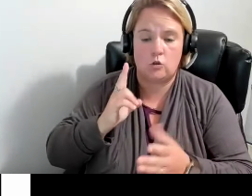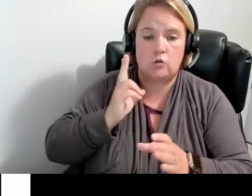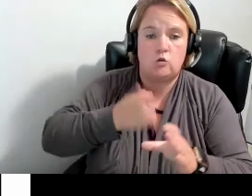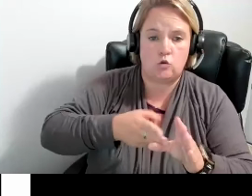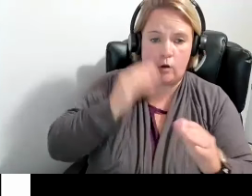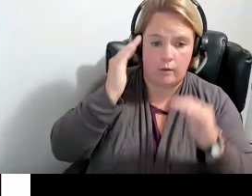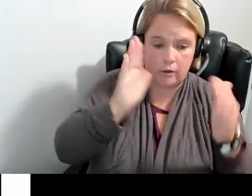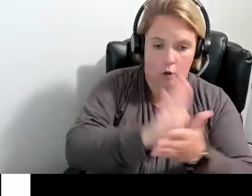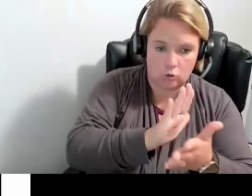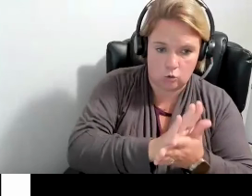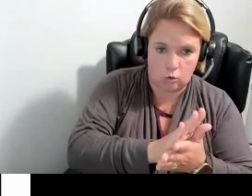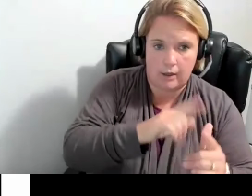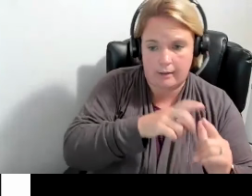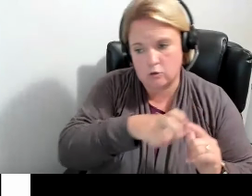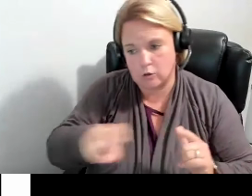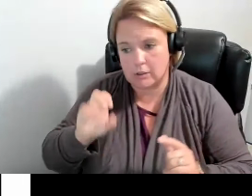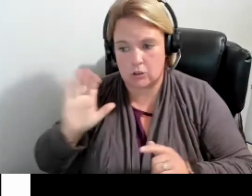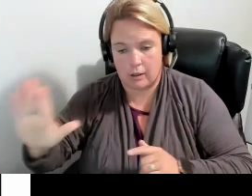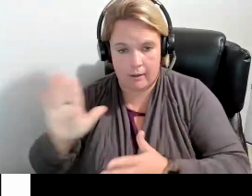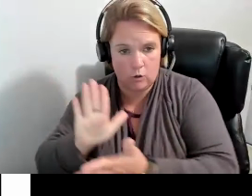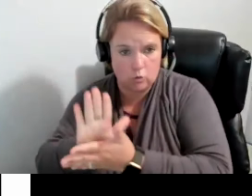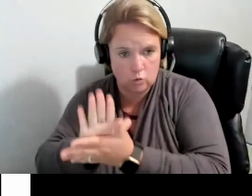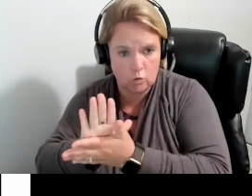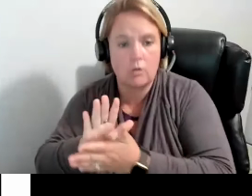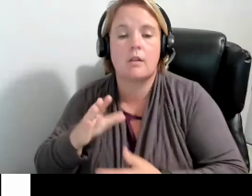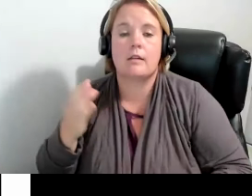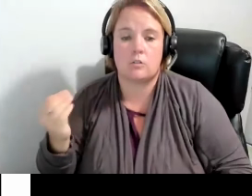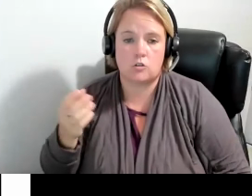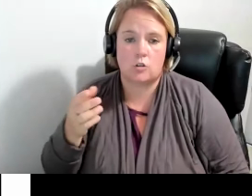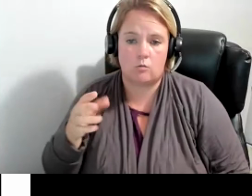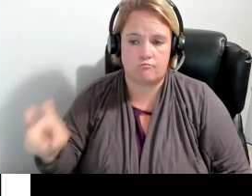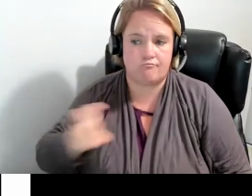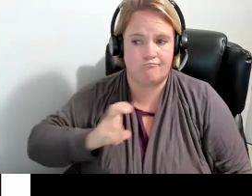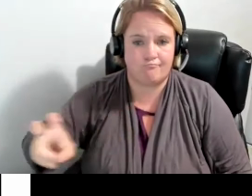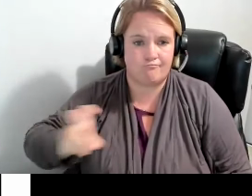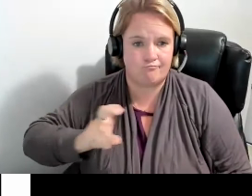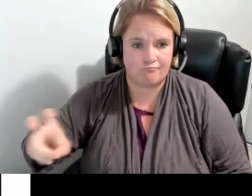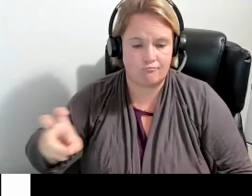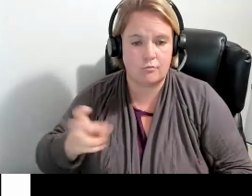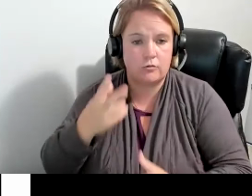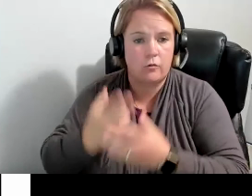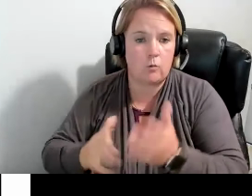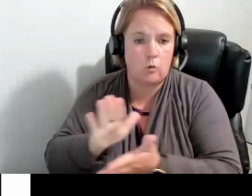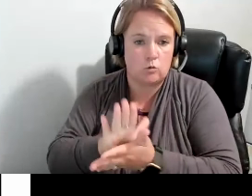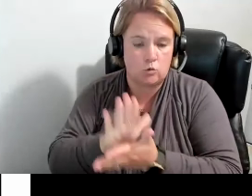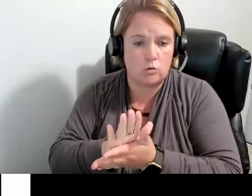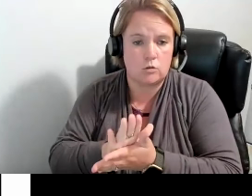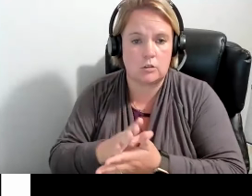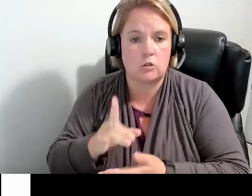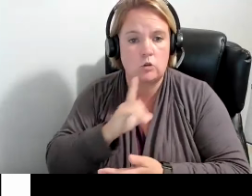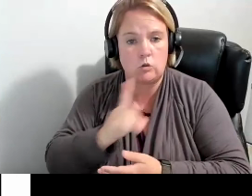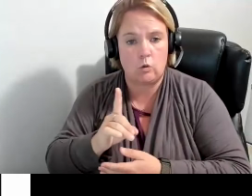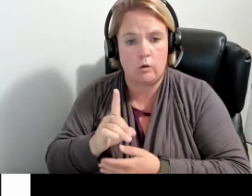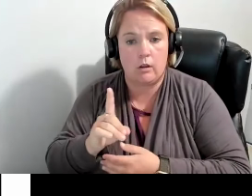be ready for us. So we're also sending students their way as well. And I think as they started seeing, oh, you're really making this a